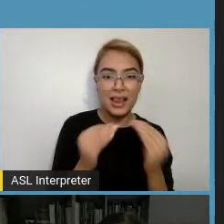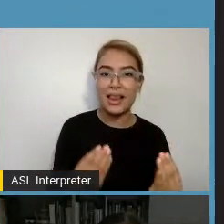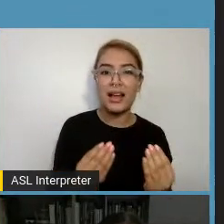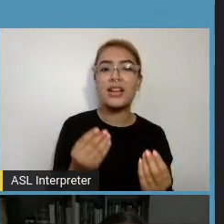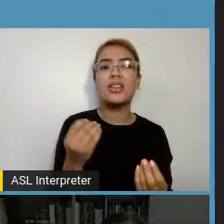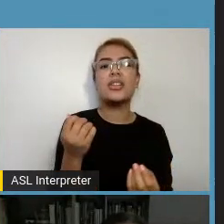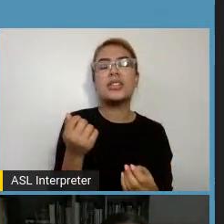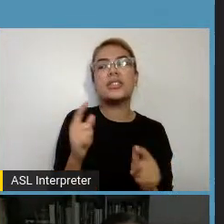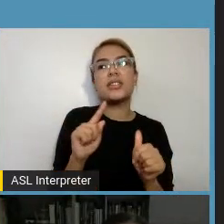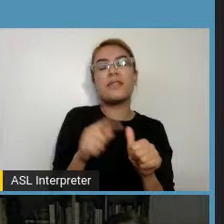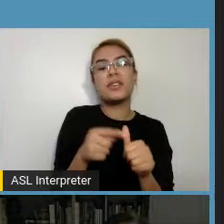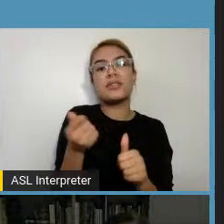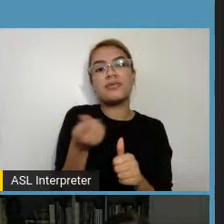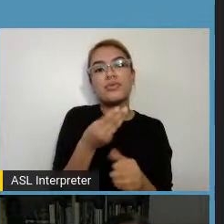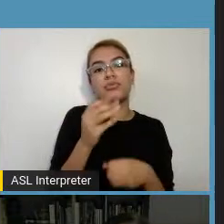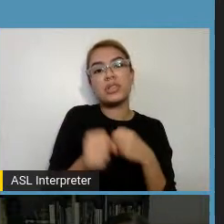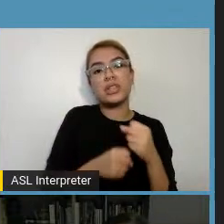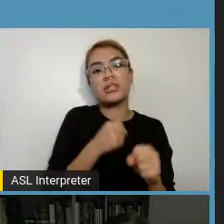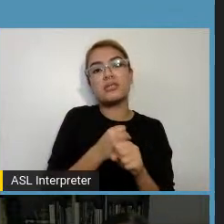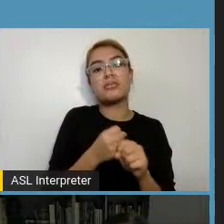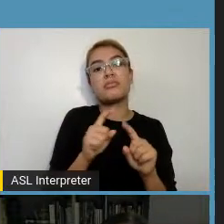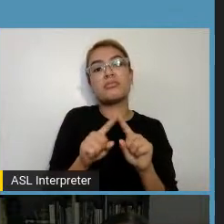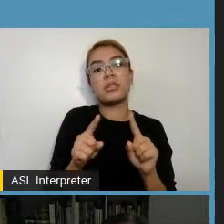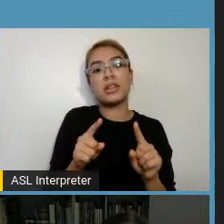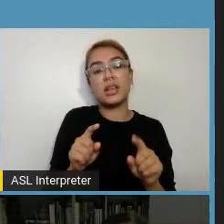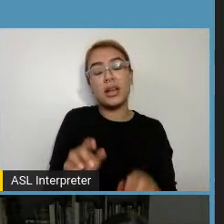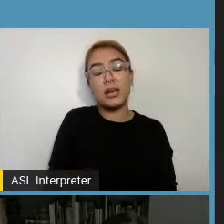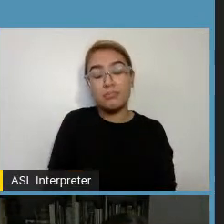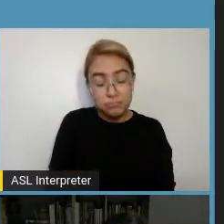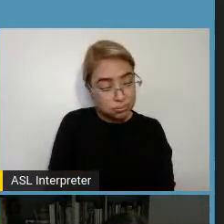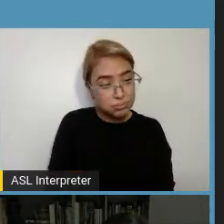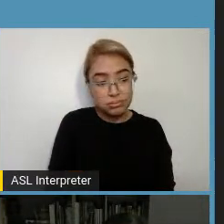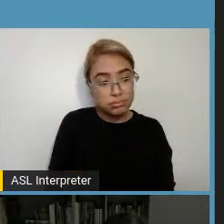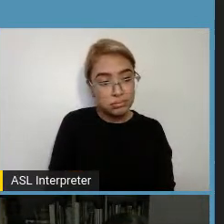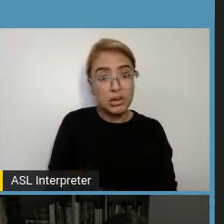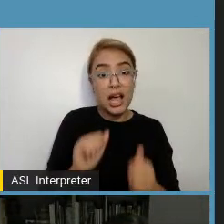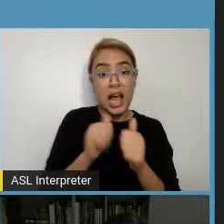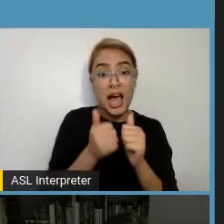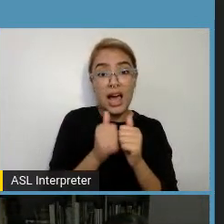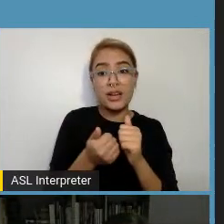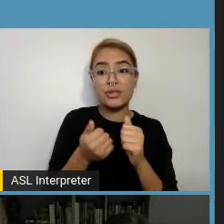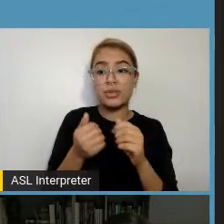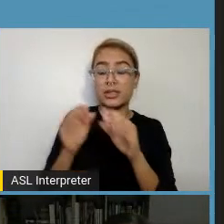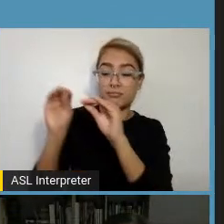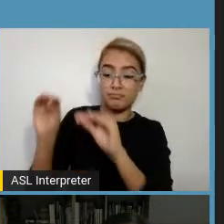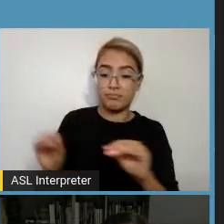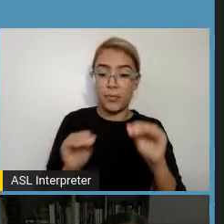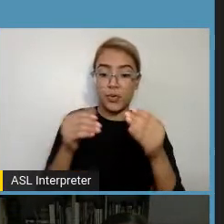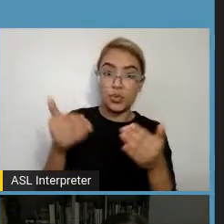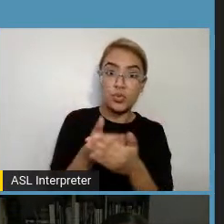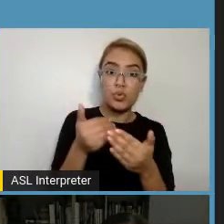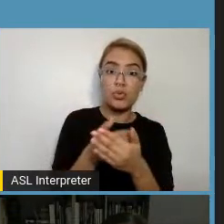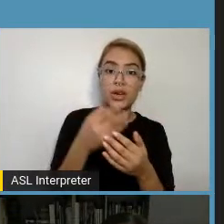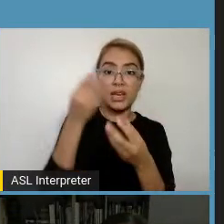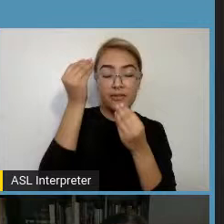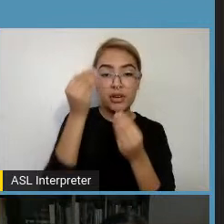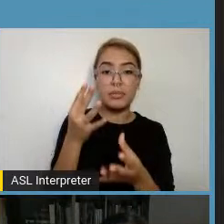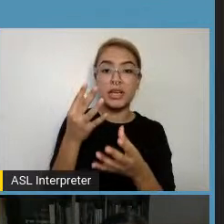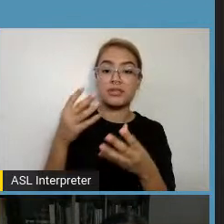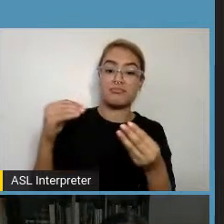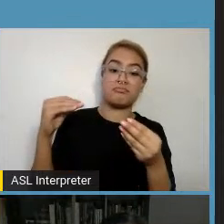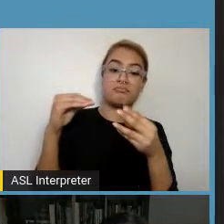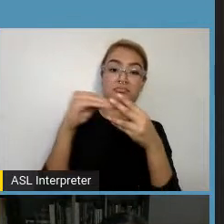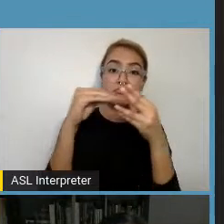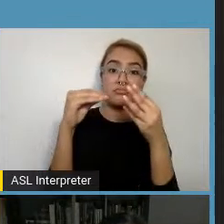were just really digging into how do we update the technology. It was the first time that I really